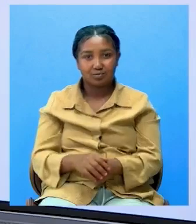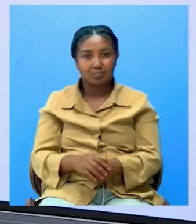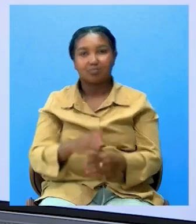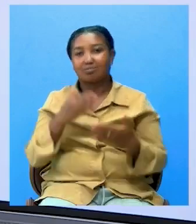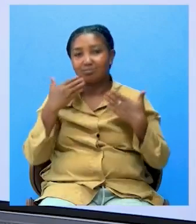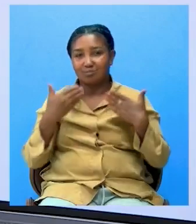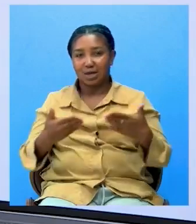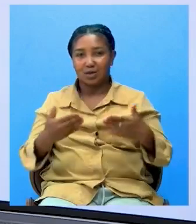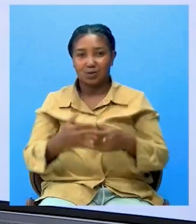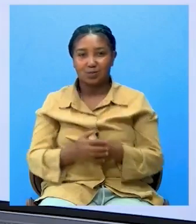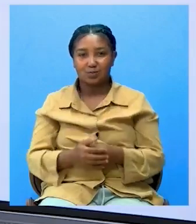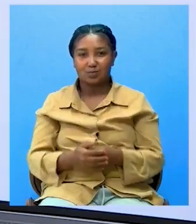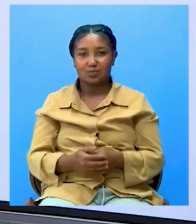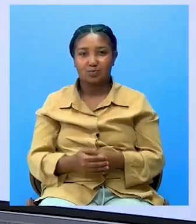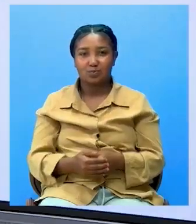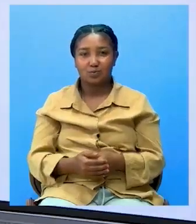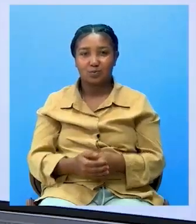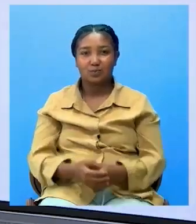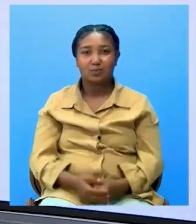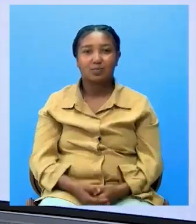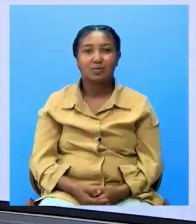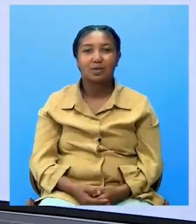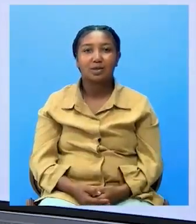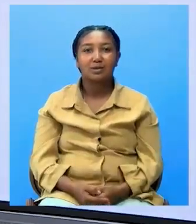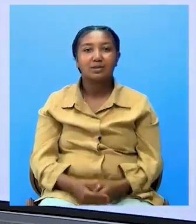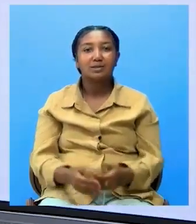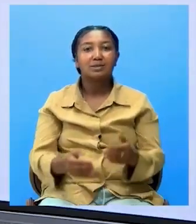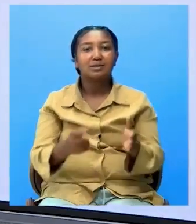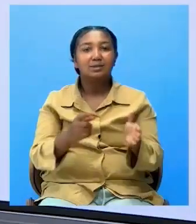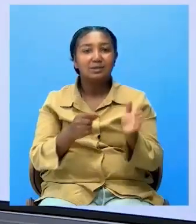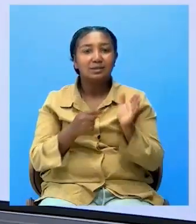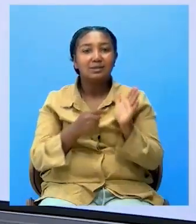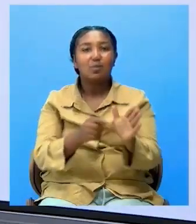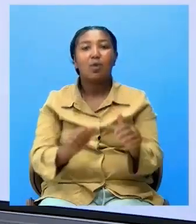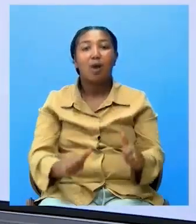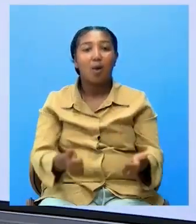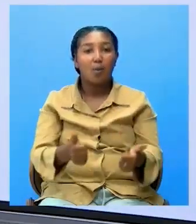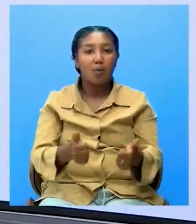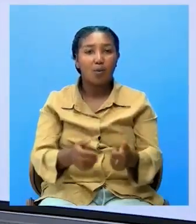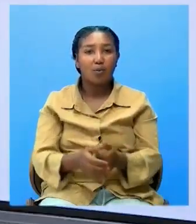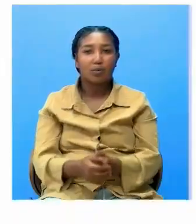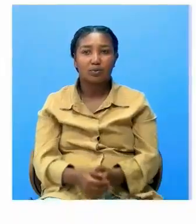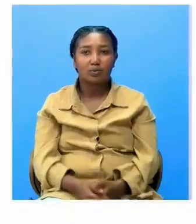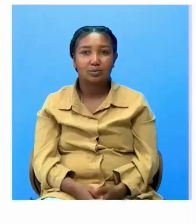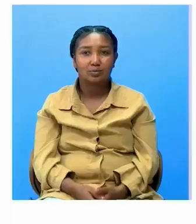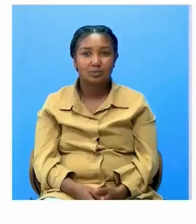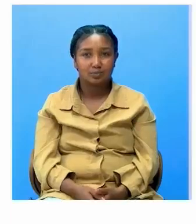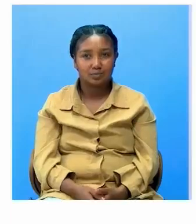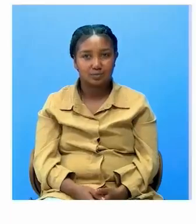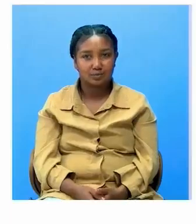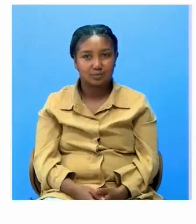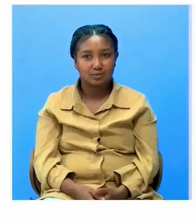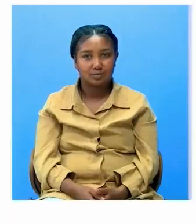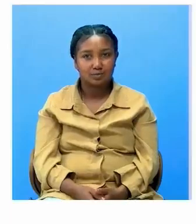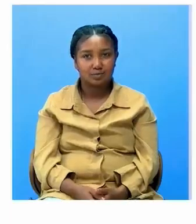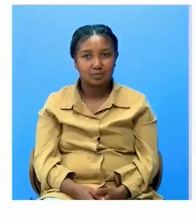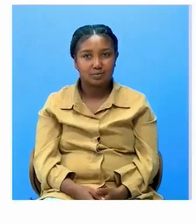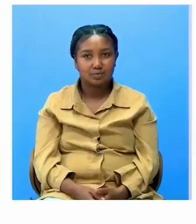Thank you. Good. Come on here. The symbol of semicolon is just this one.